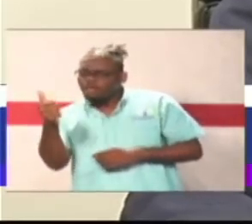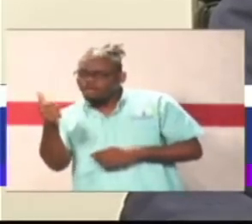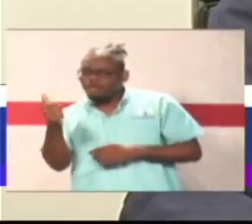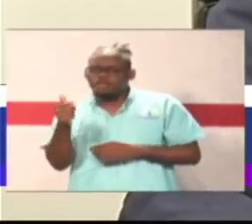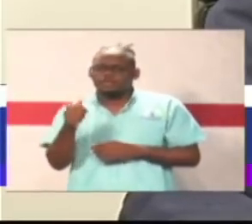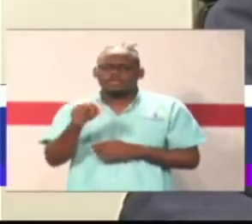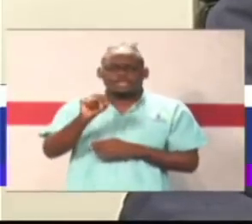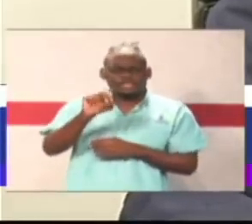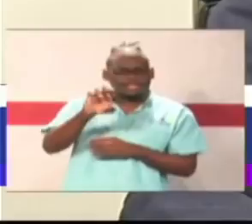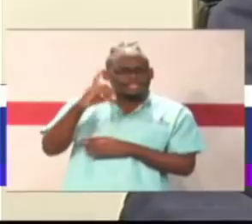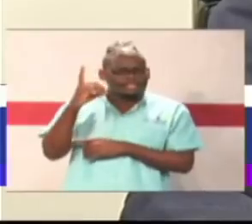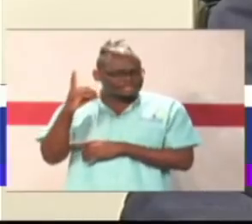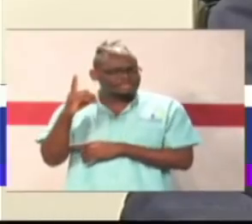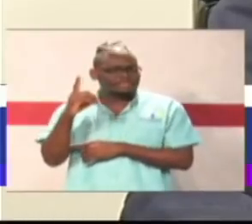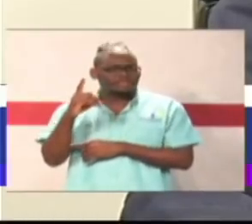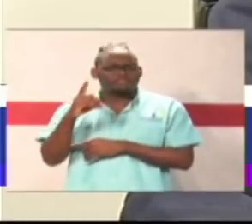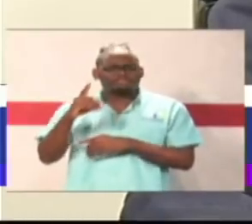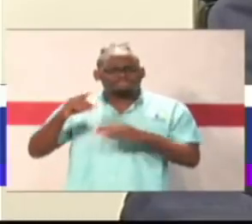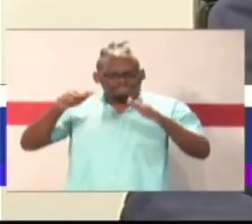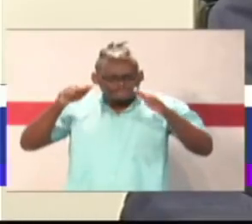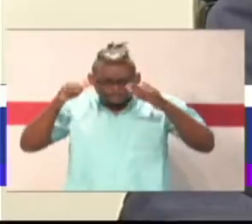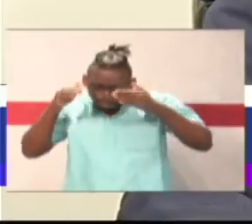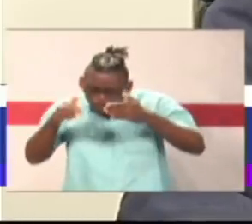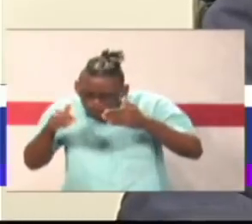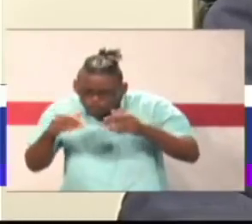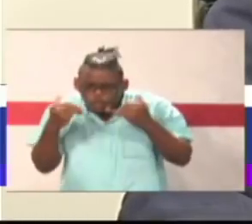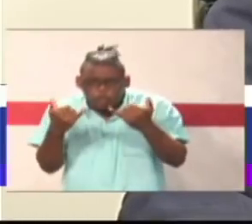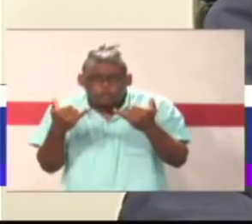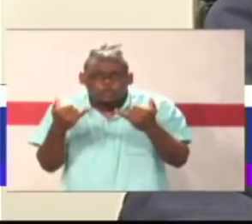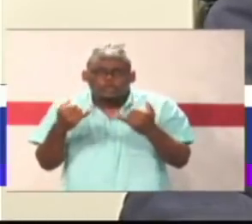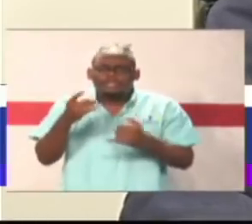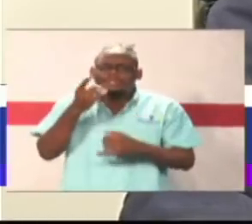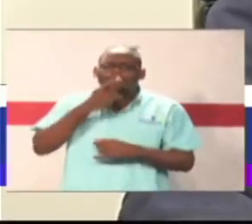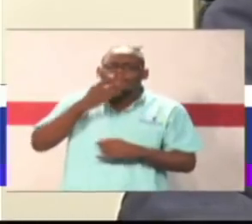on diabetes. We have been working with the